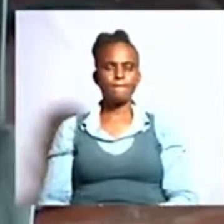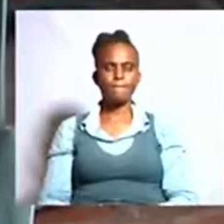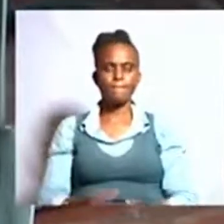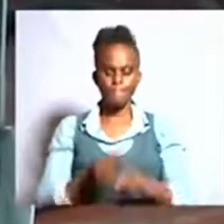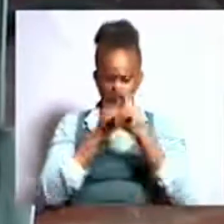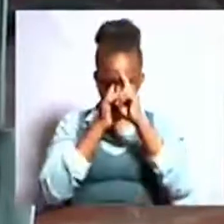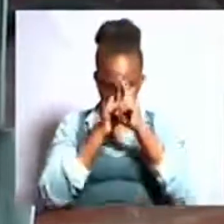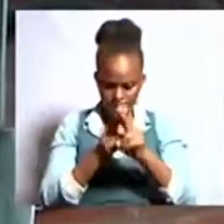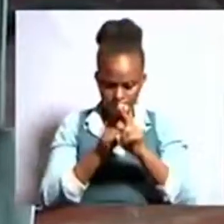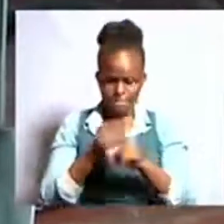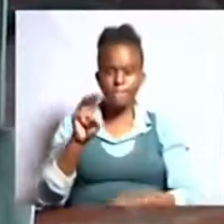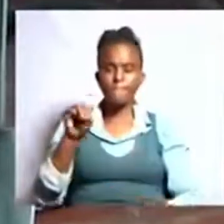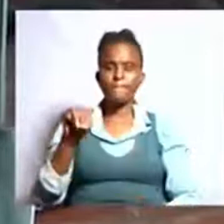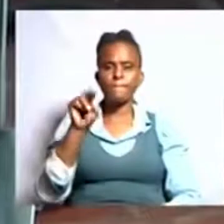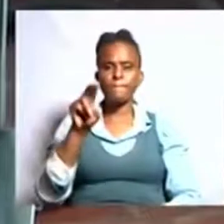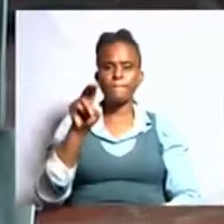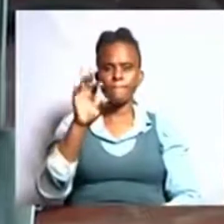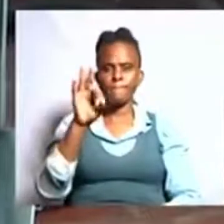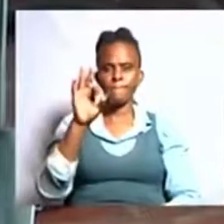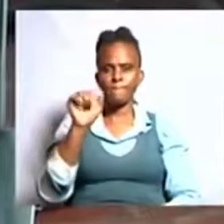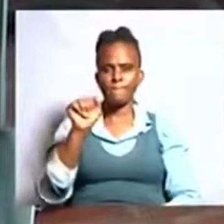Honorable Mfalali.